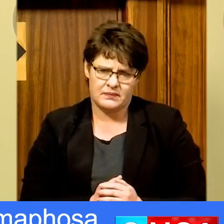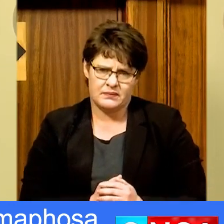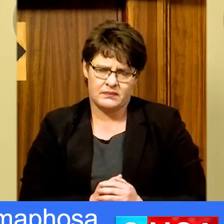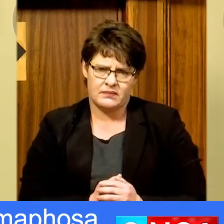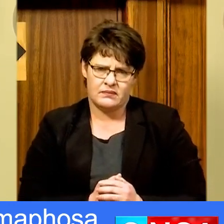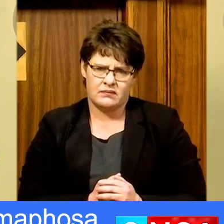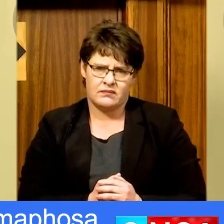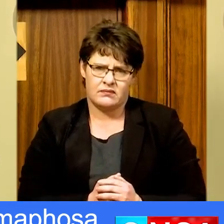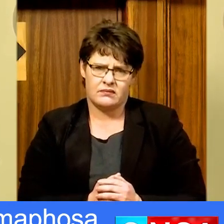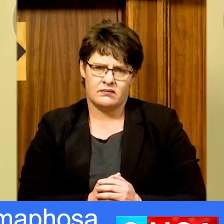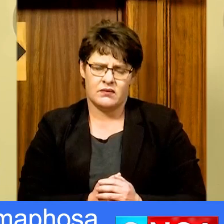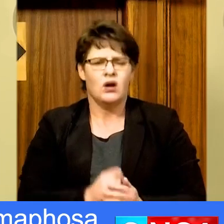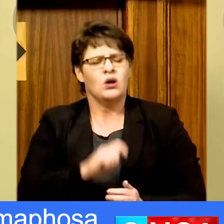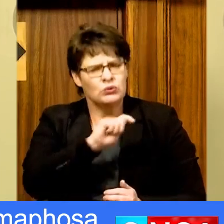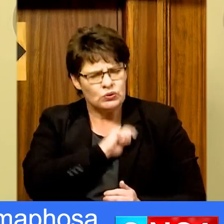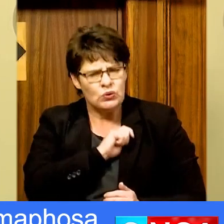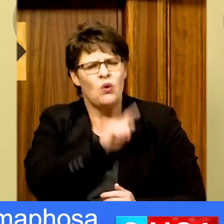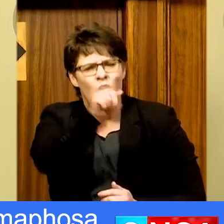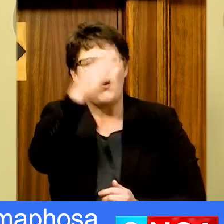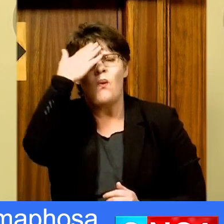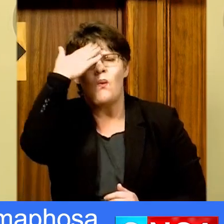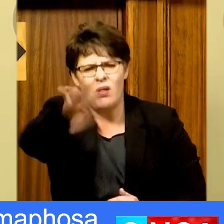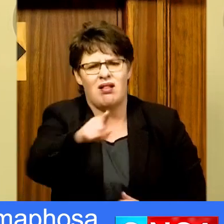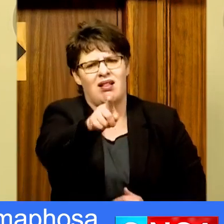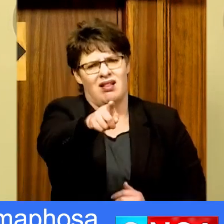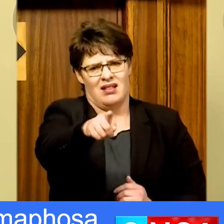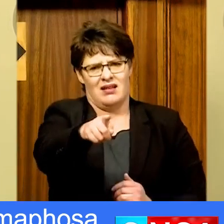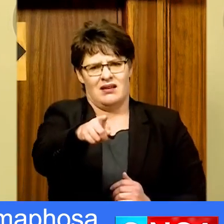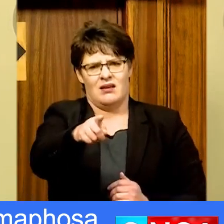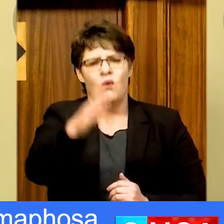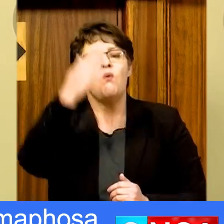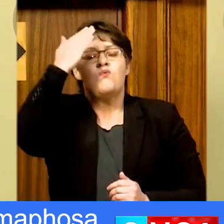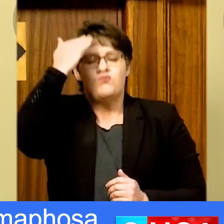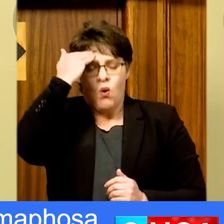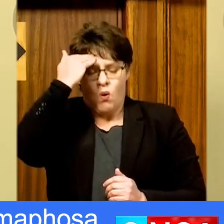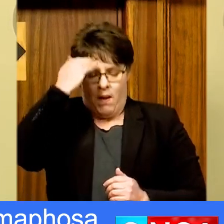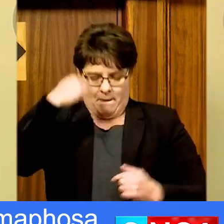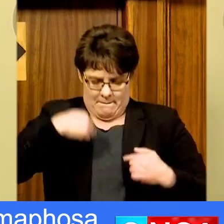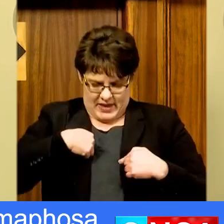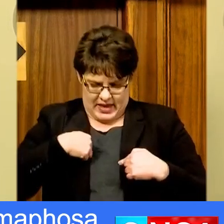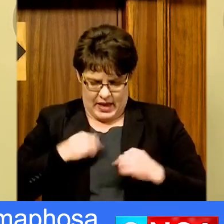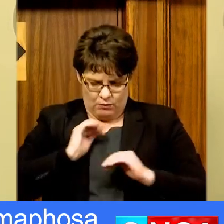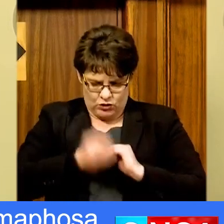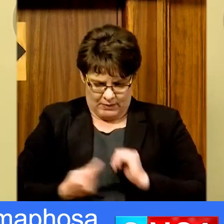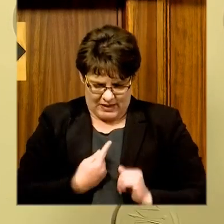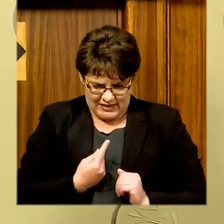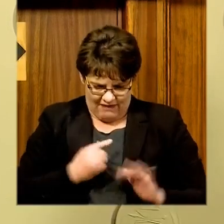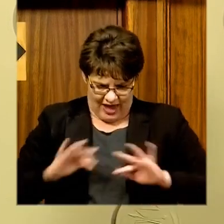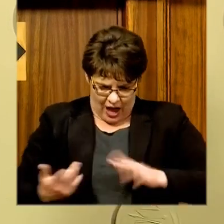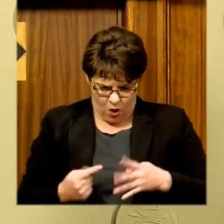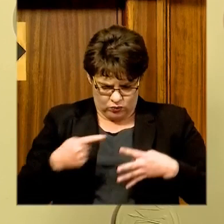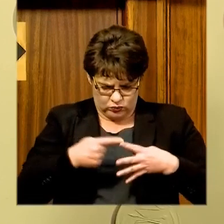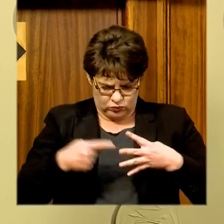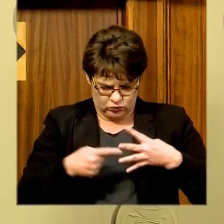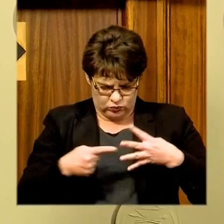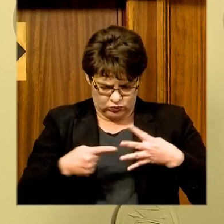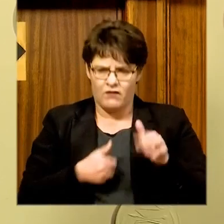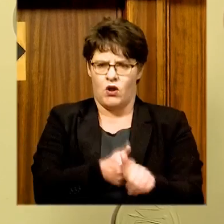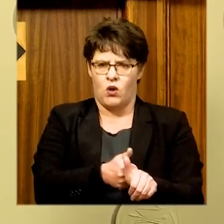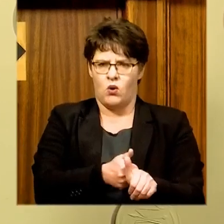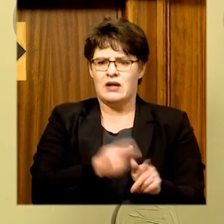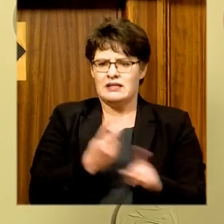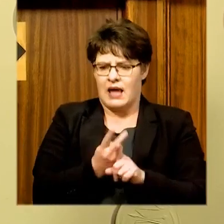are by now all familiar with what we need to do to protect ourselves and others from